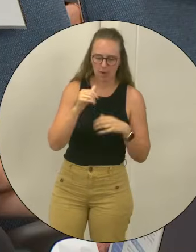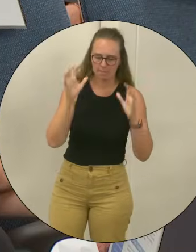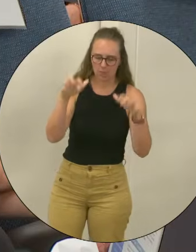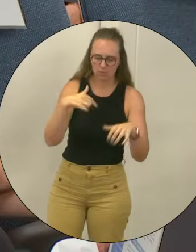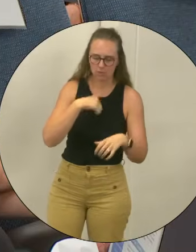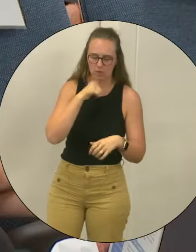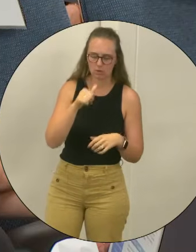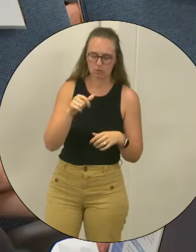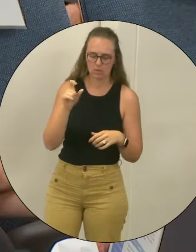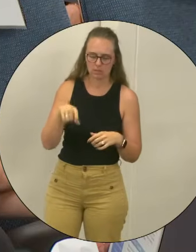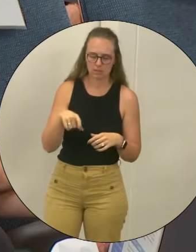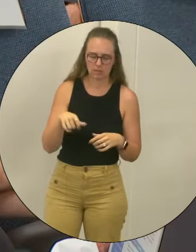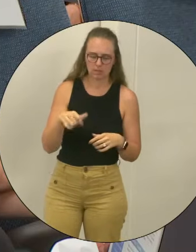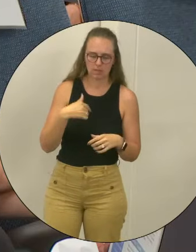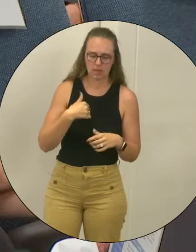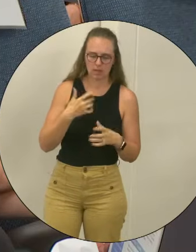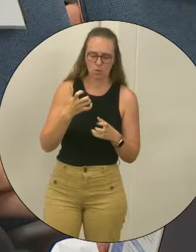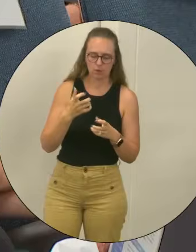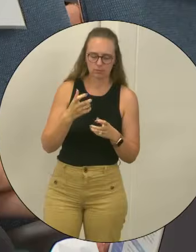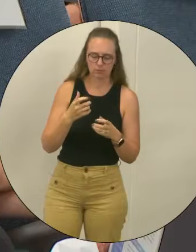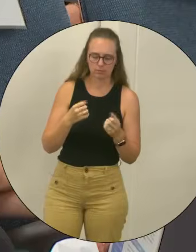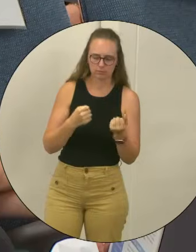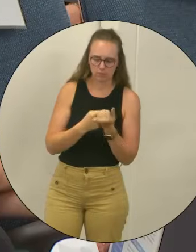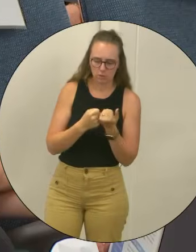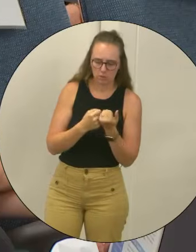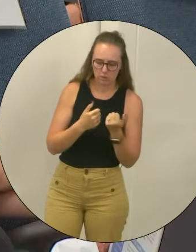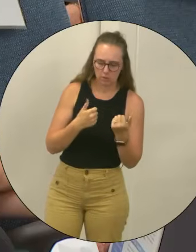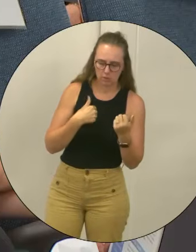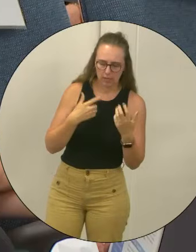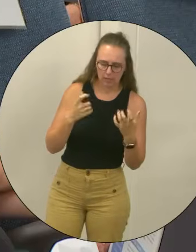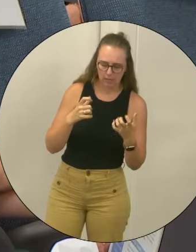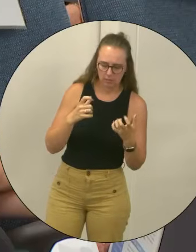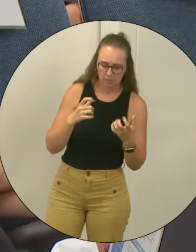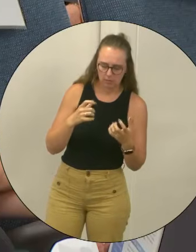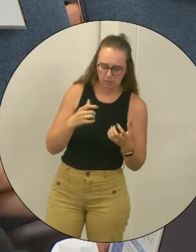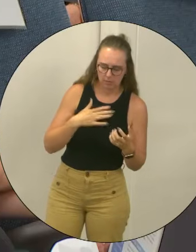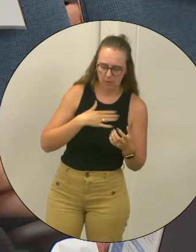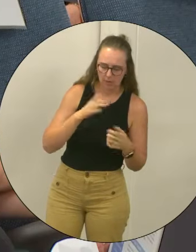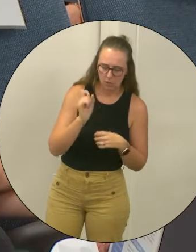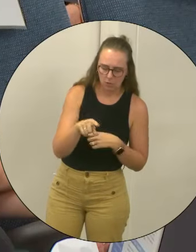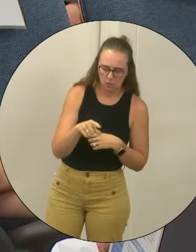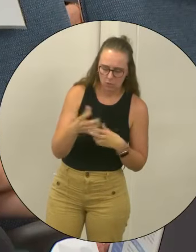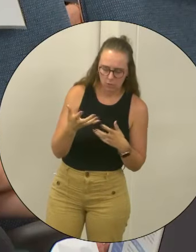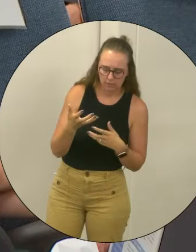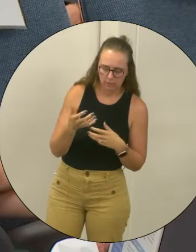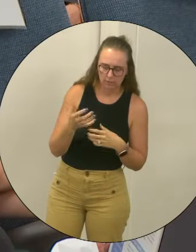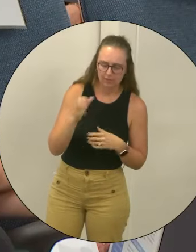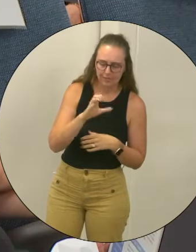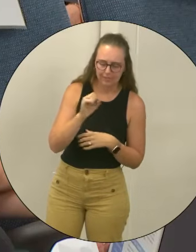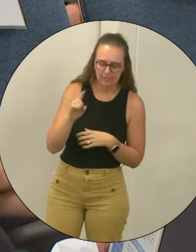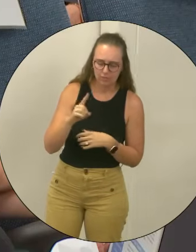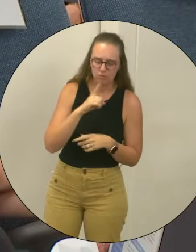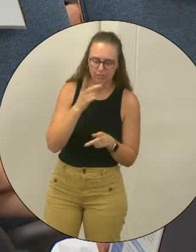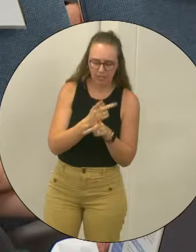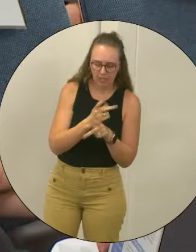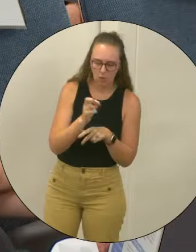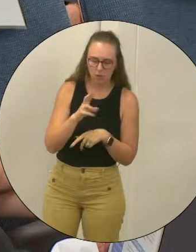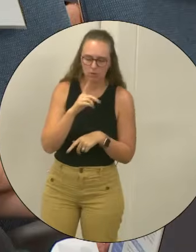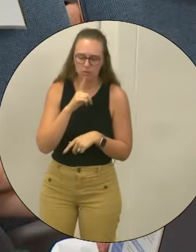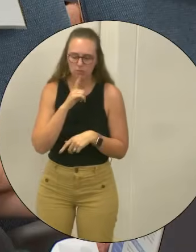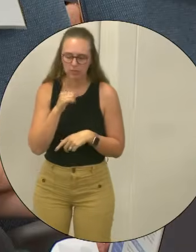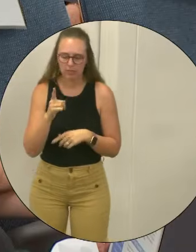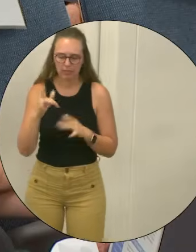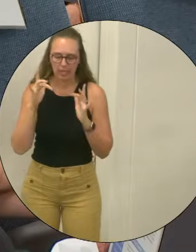deserve to be treated this way. I deserve accountability. I deserve to be made whole. So my question is now this. Does CCSD actually care, or are they just empty